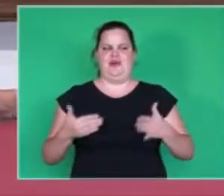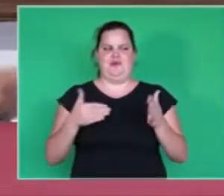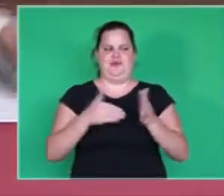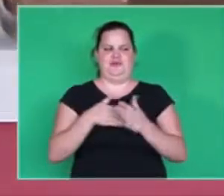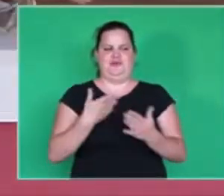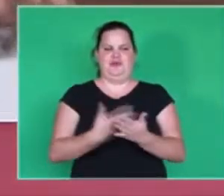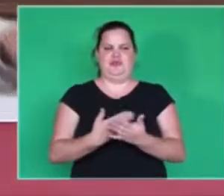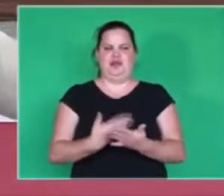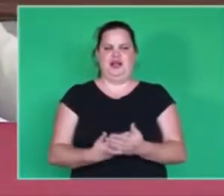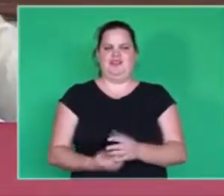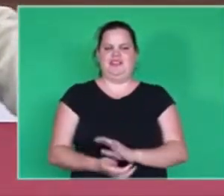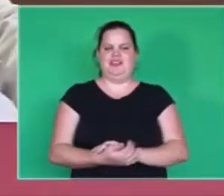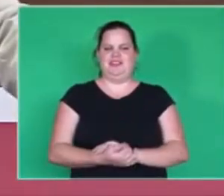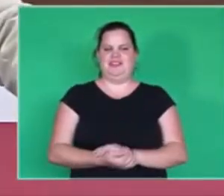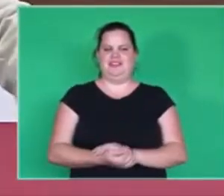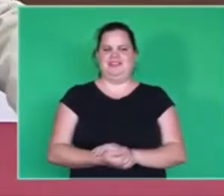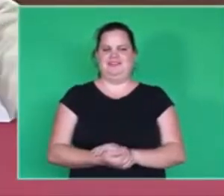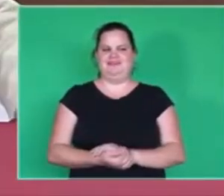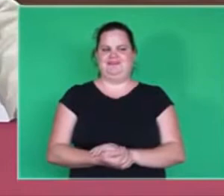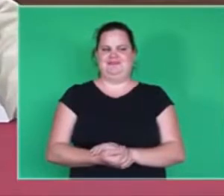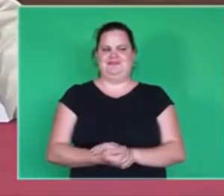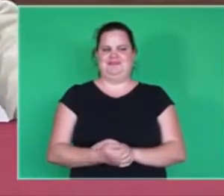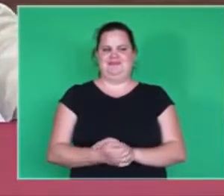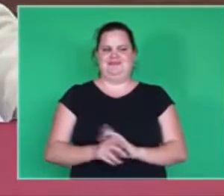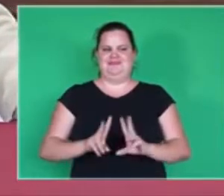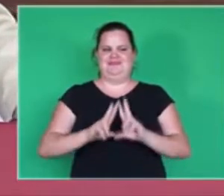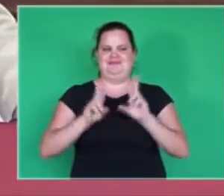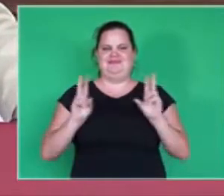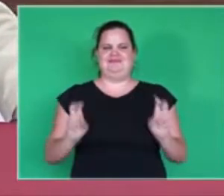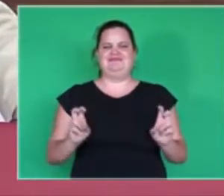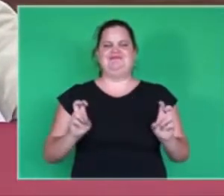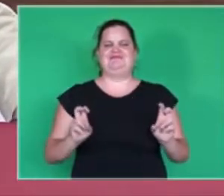So our last class is about